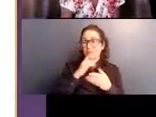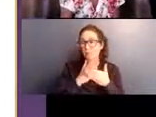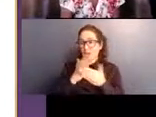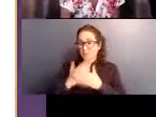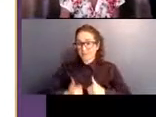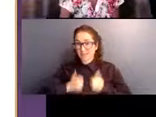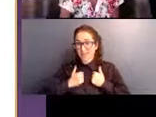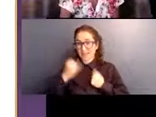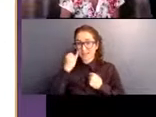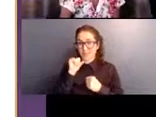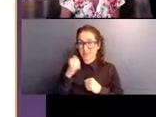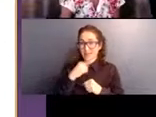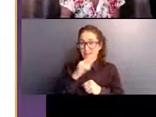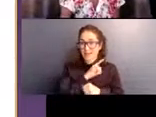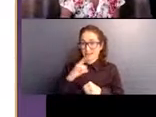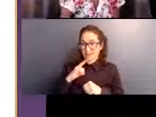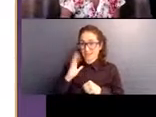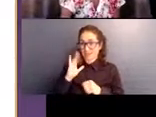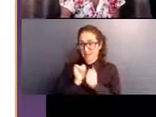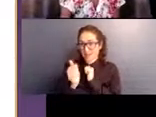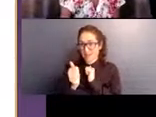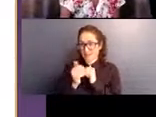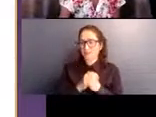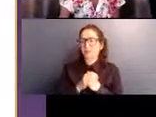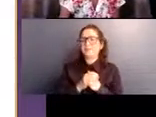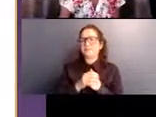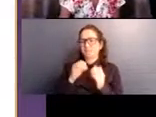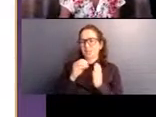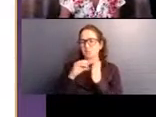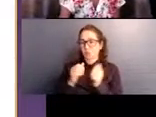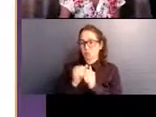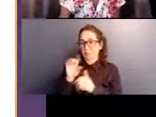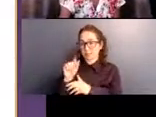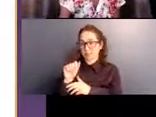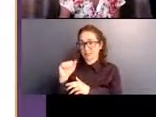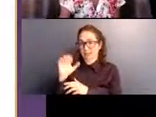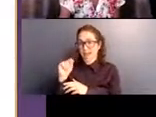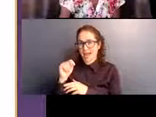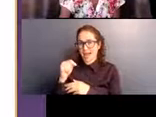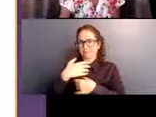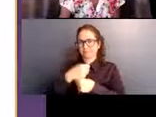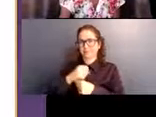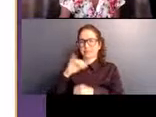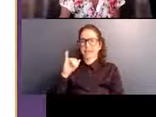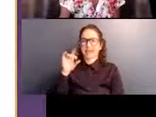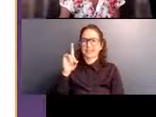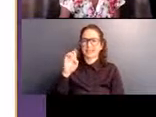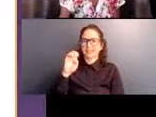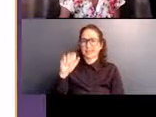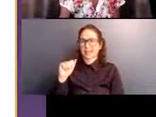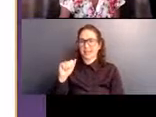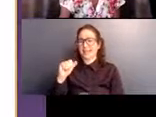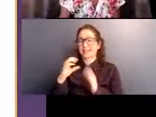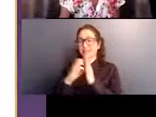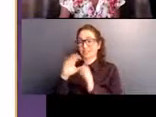for legislation that went forth. So the Students with Disabilities Act IDEA and Section 504 prohibits